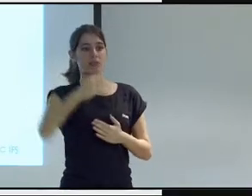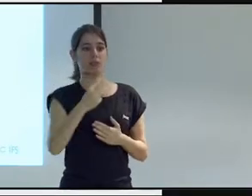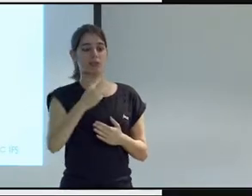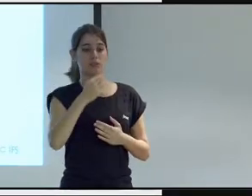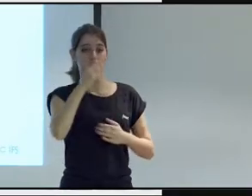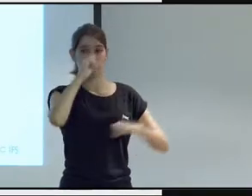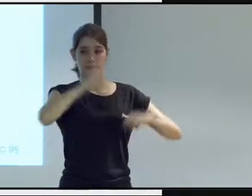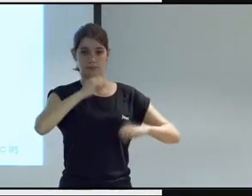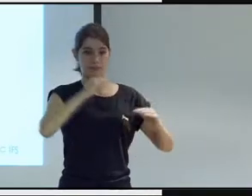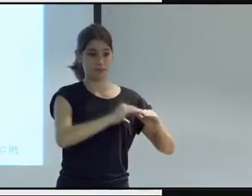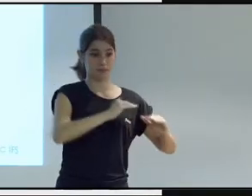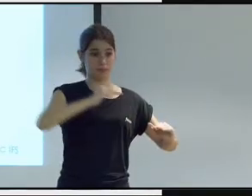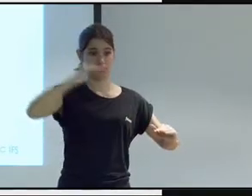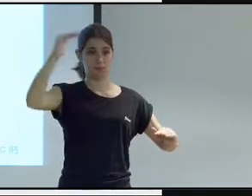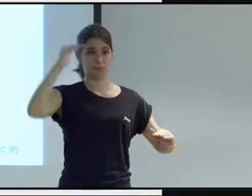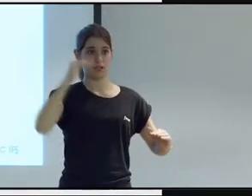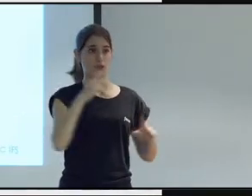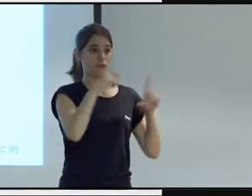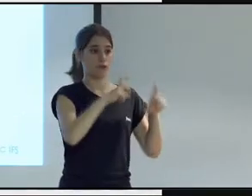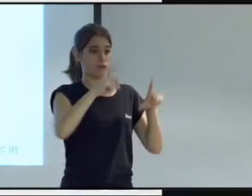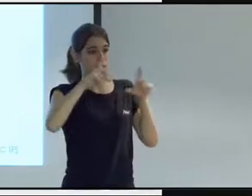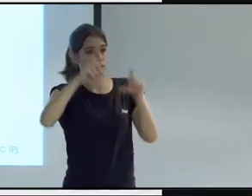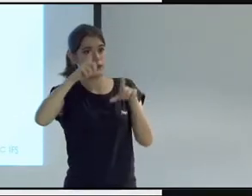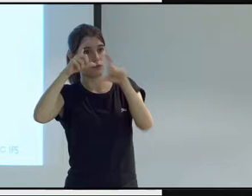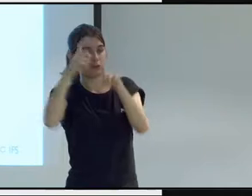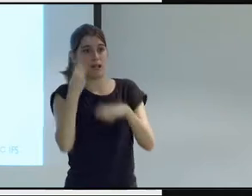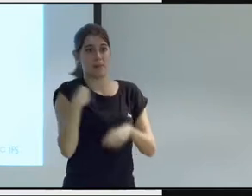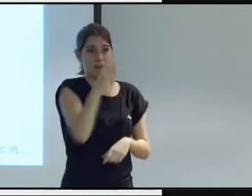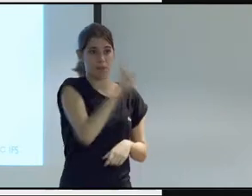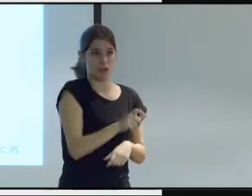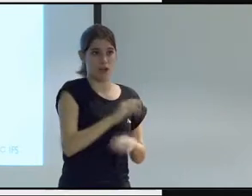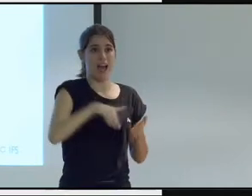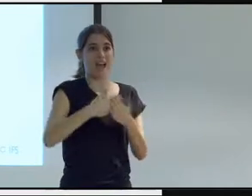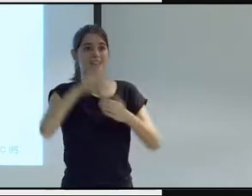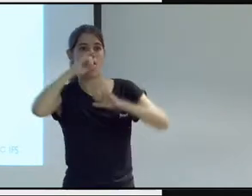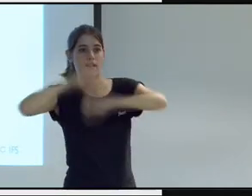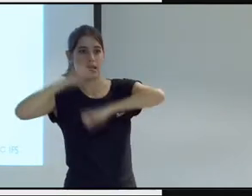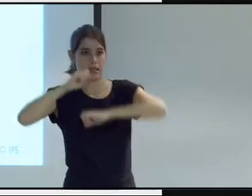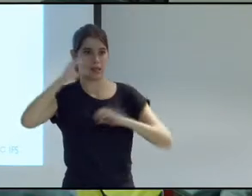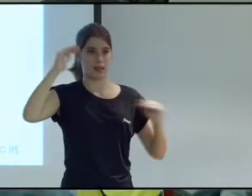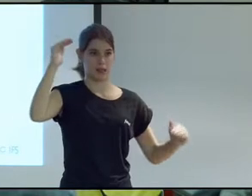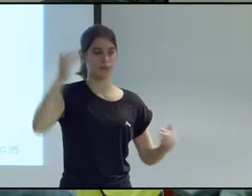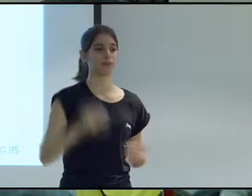adulthood. And these are different photographs of that person until that person is old.